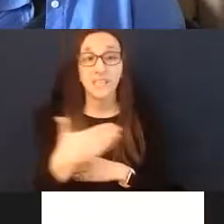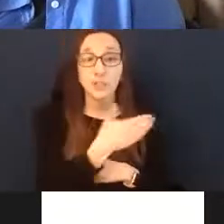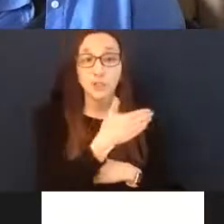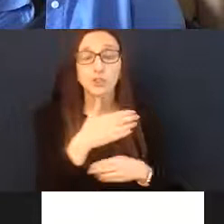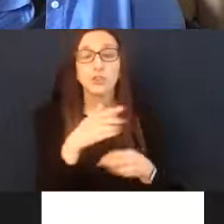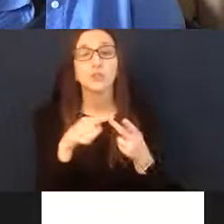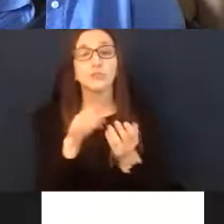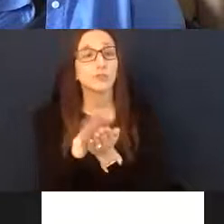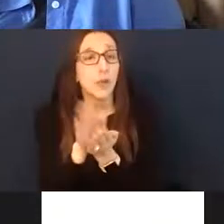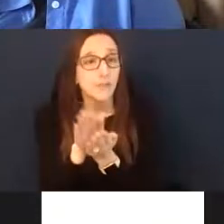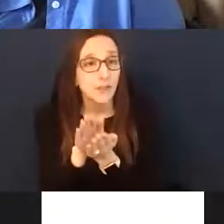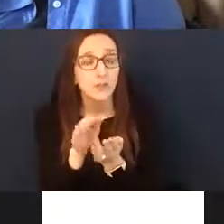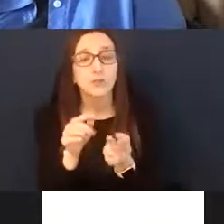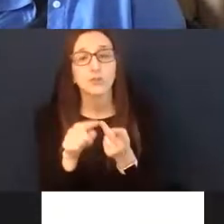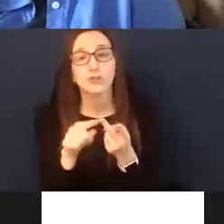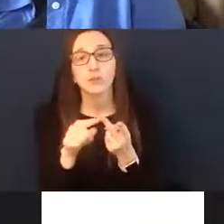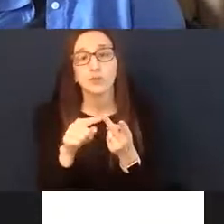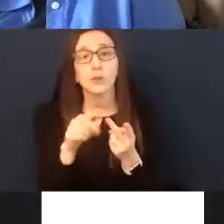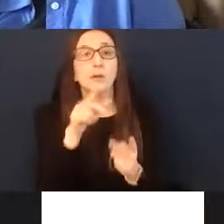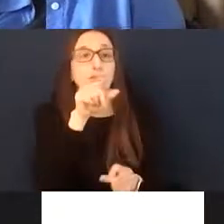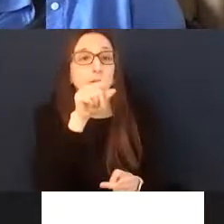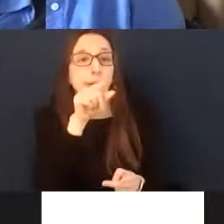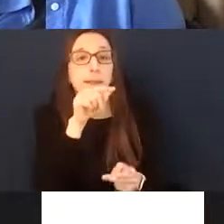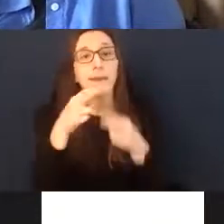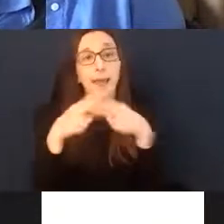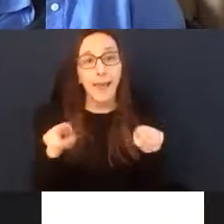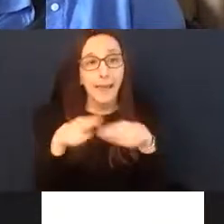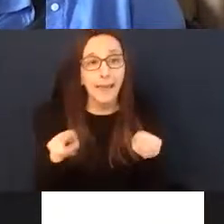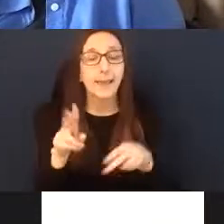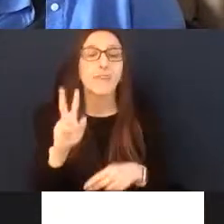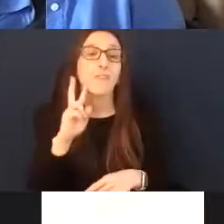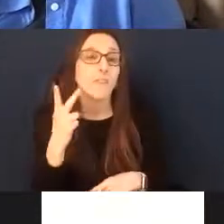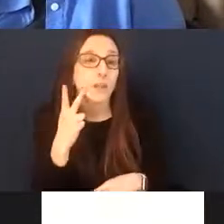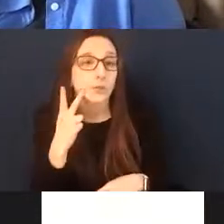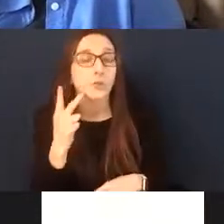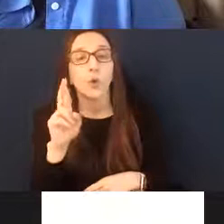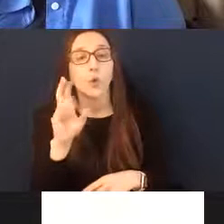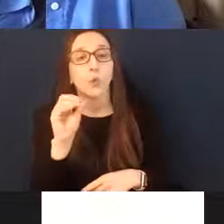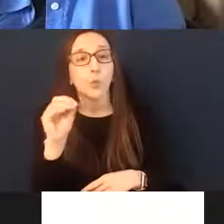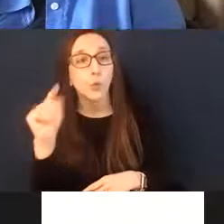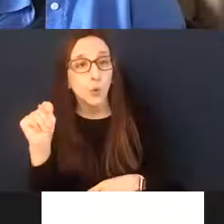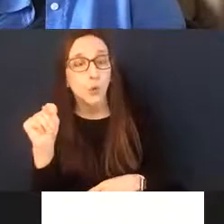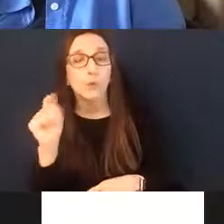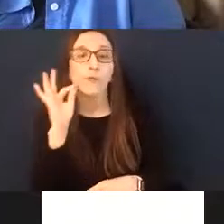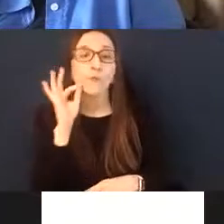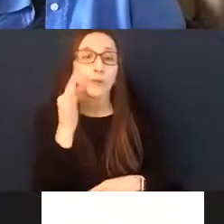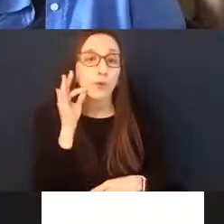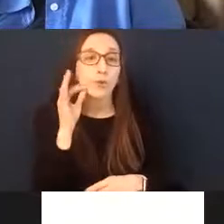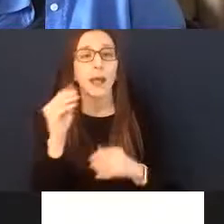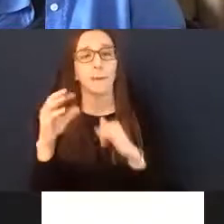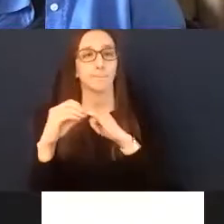shellfish, poultry, eggs, vegetables, roots, fruits, and berries.